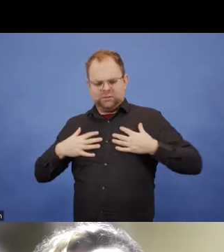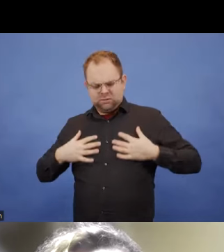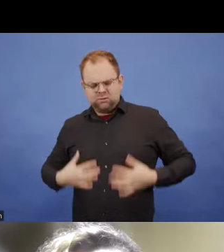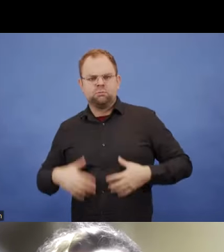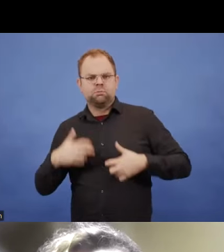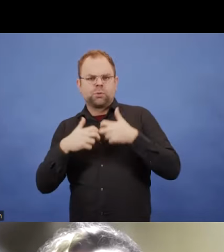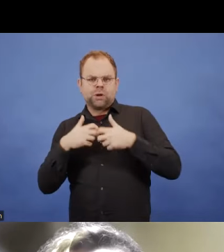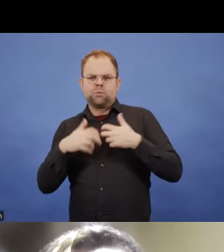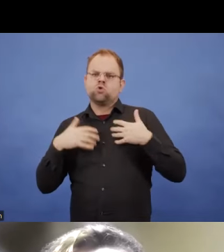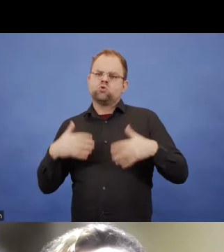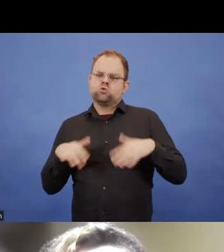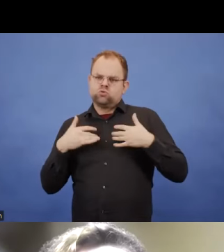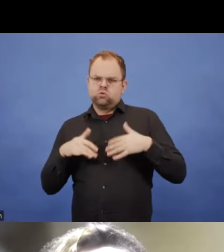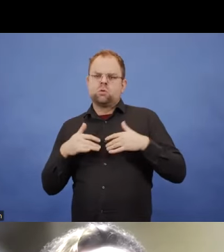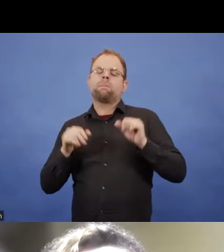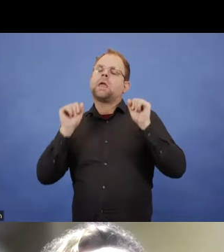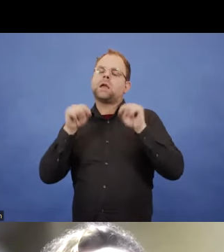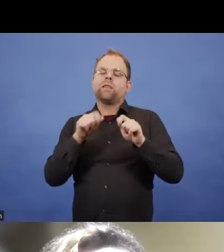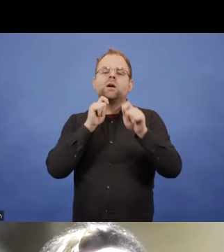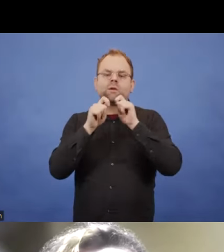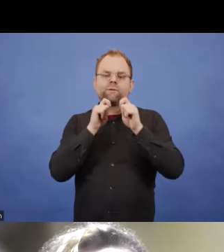mental health condition and disabilities.